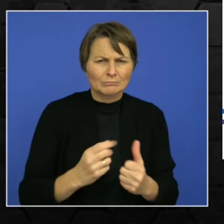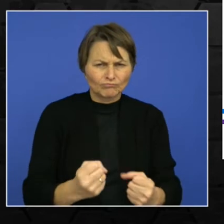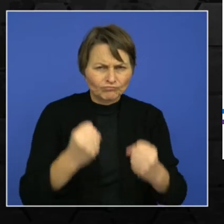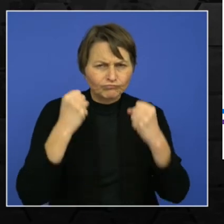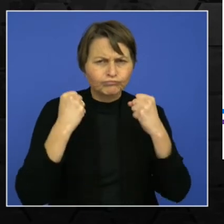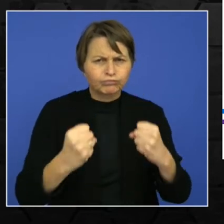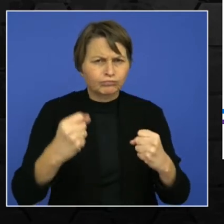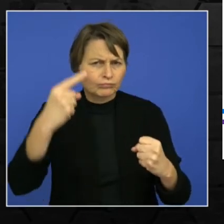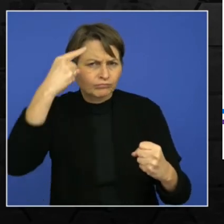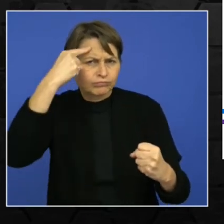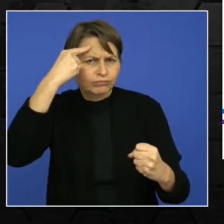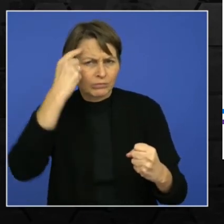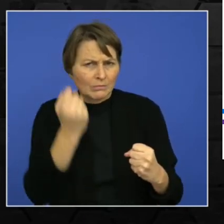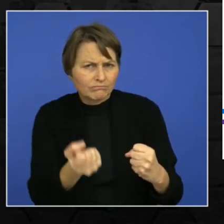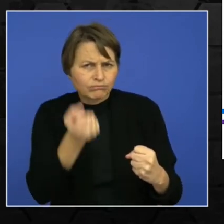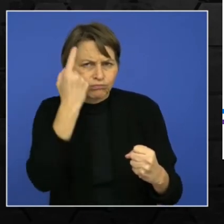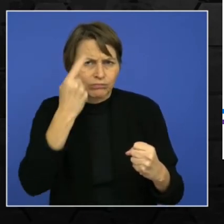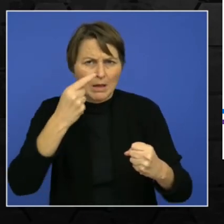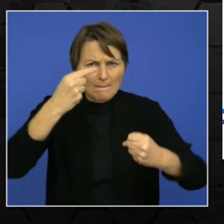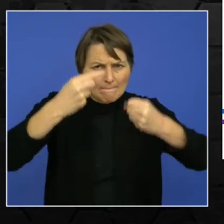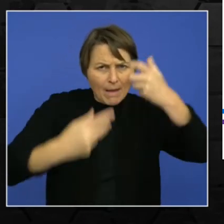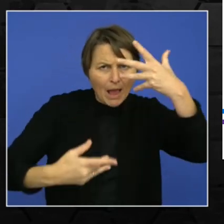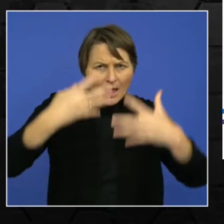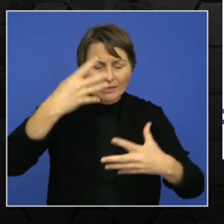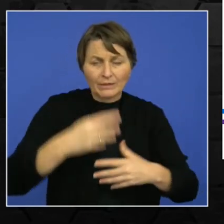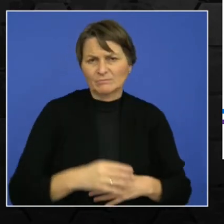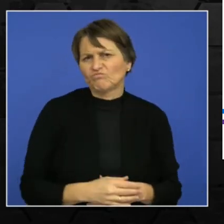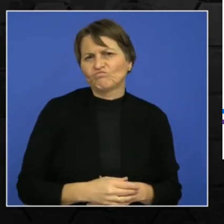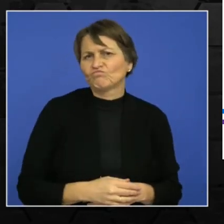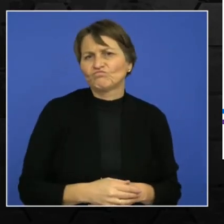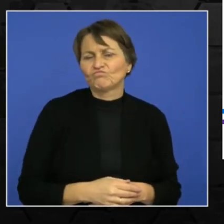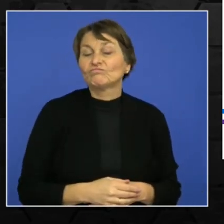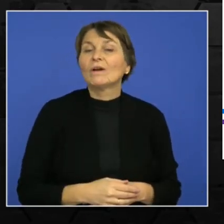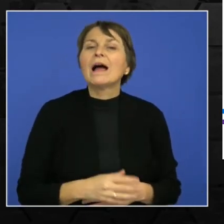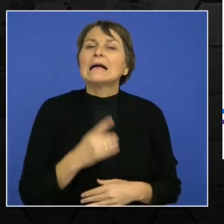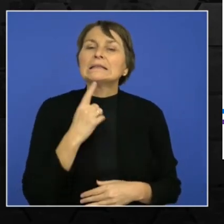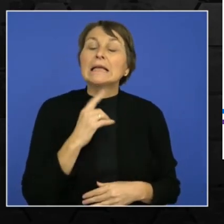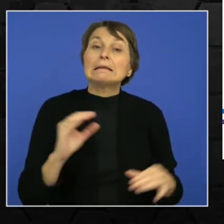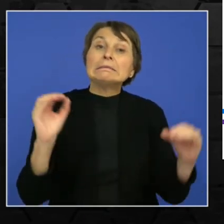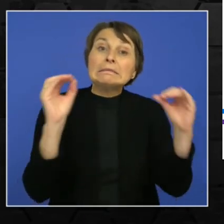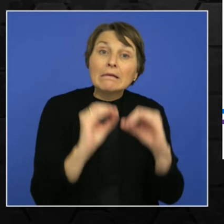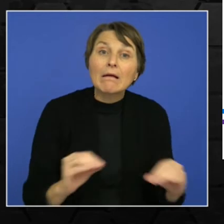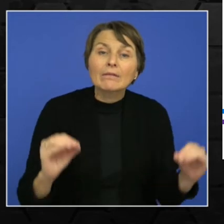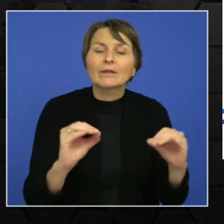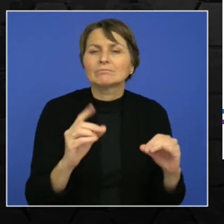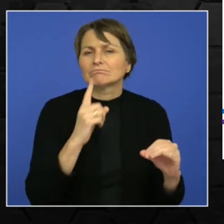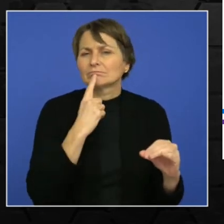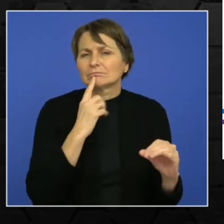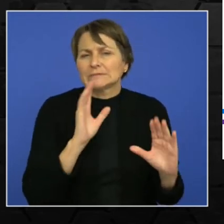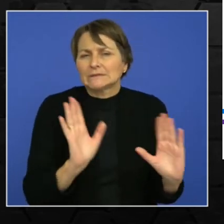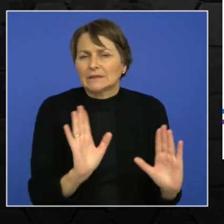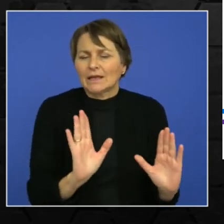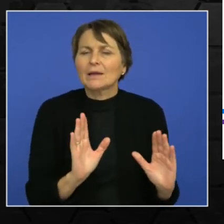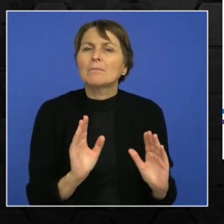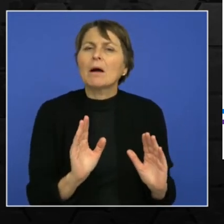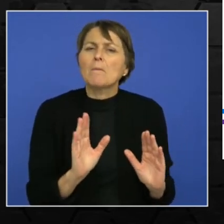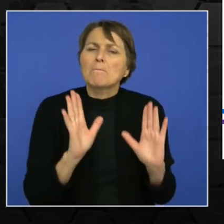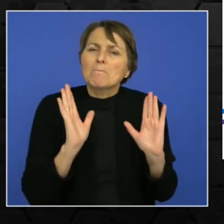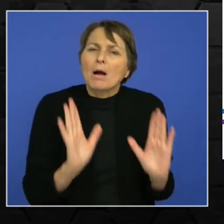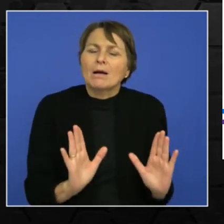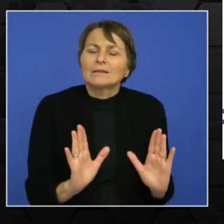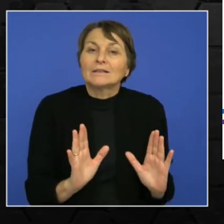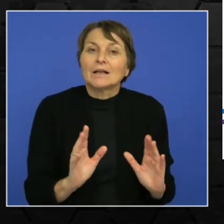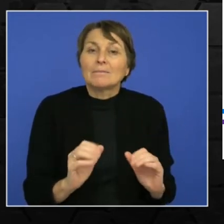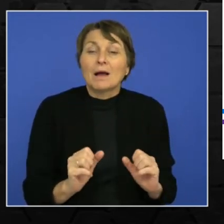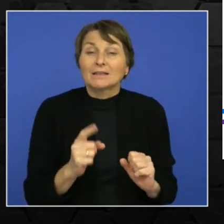in ML. And I'm not saying that you don't need math at all. You do need that. You do need it. But I'm not saying